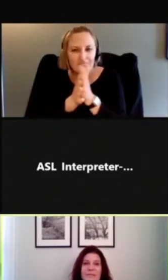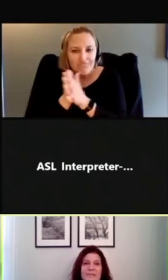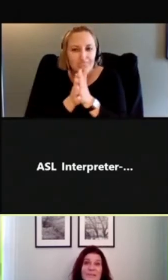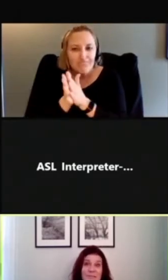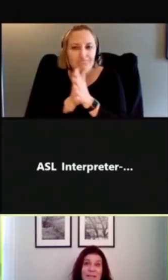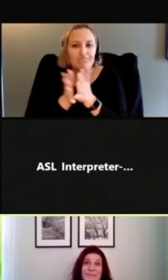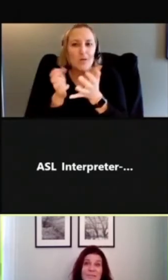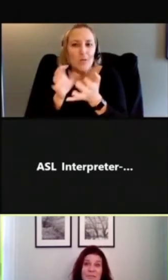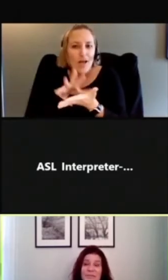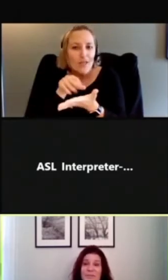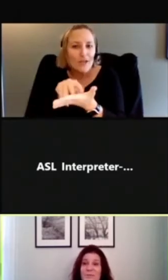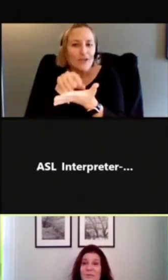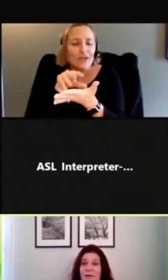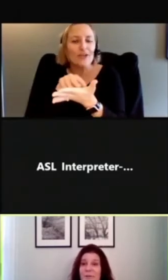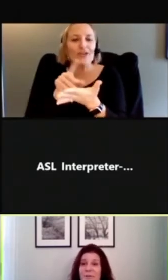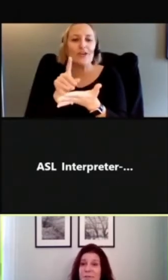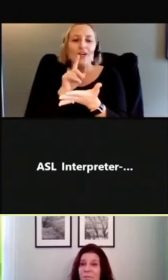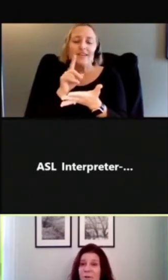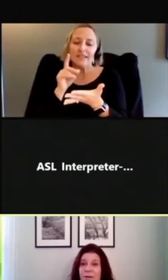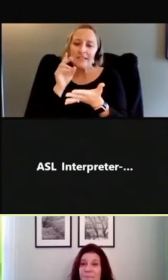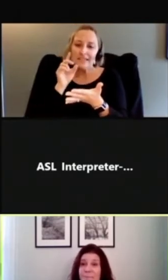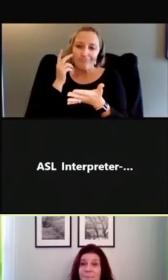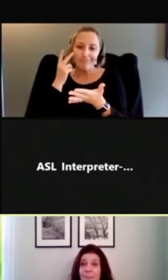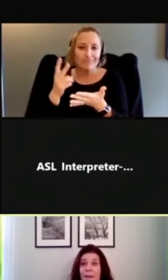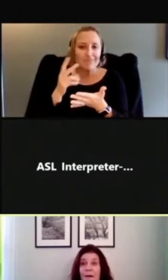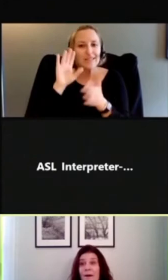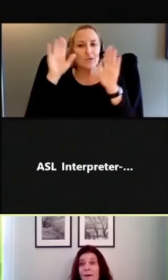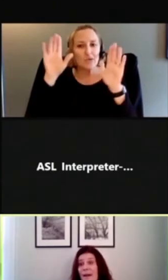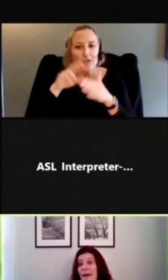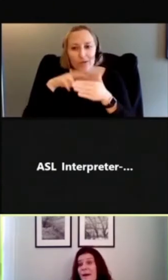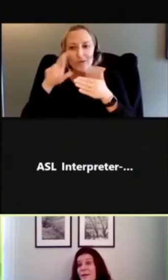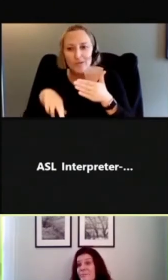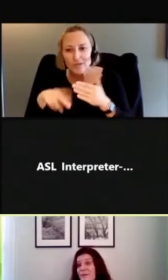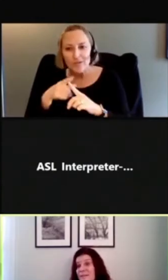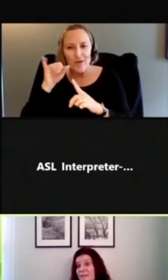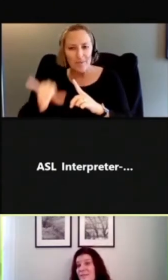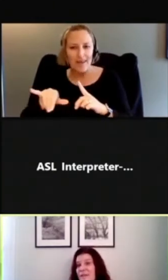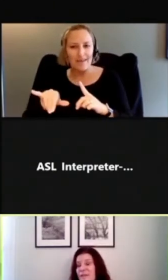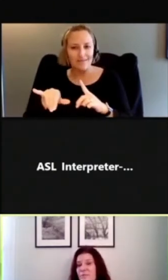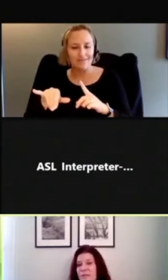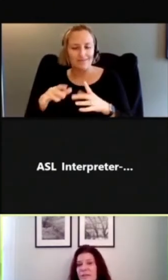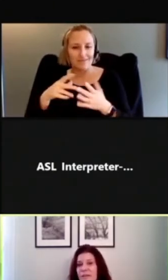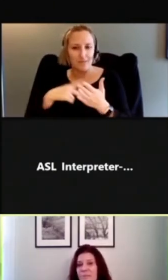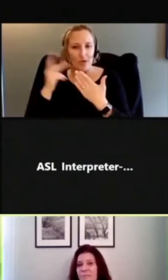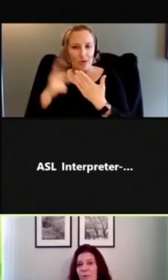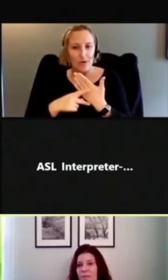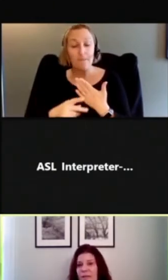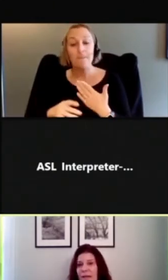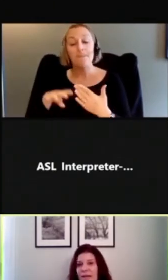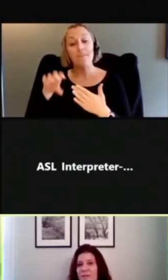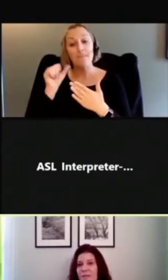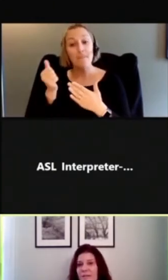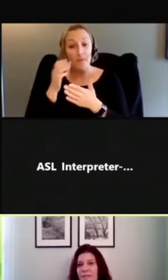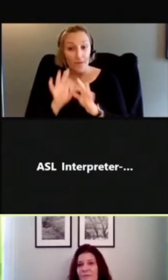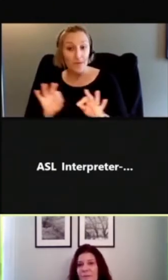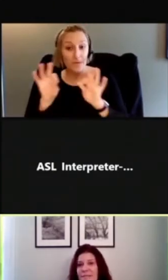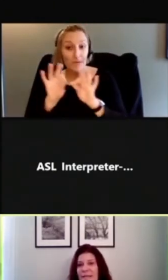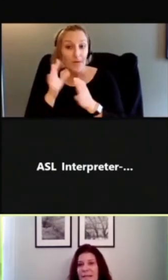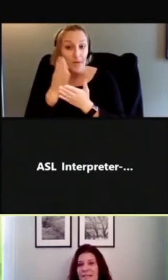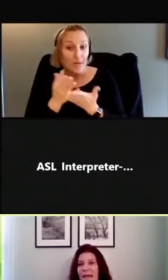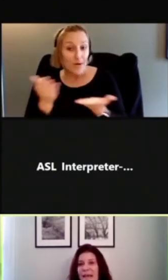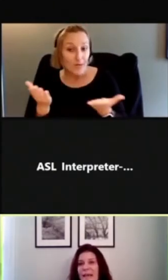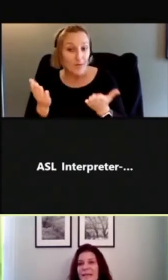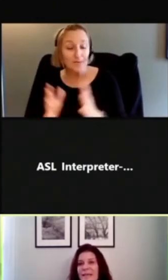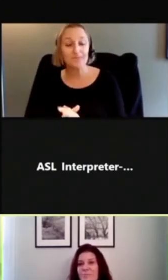And we've really seen great results through our health literacy program. Another piece that I think is really important, as you can see from